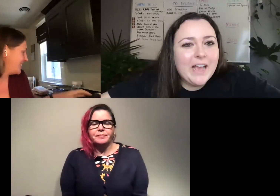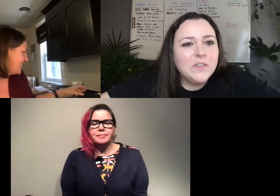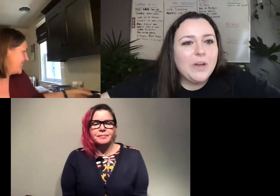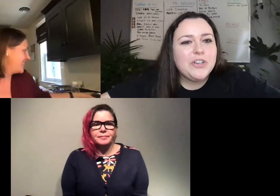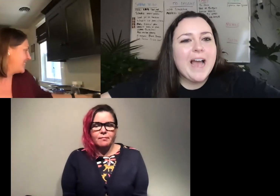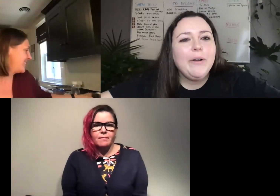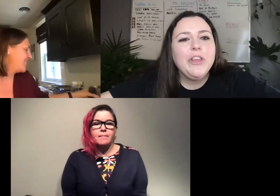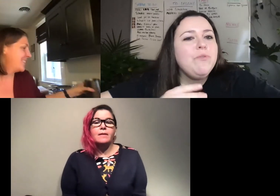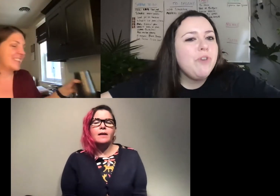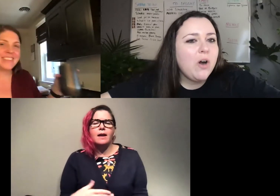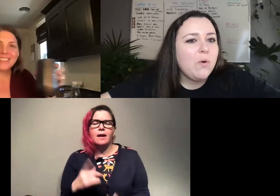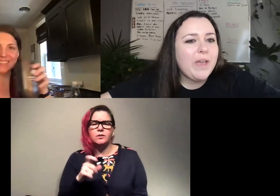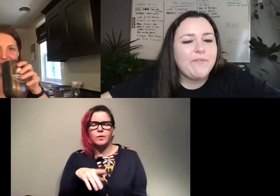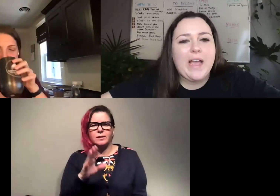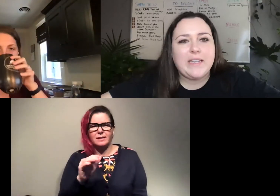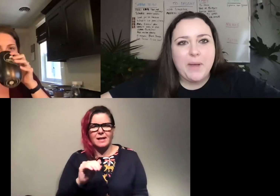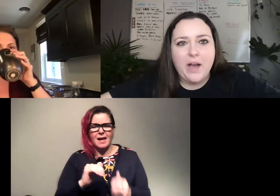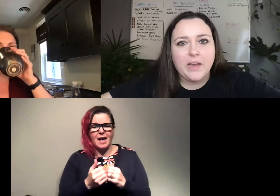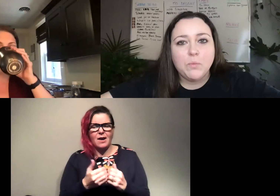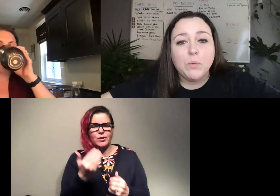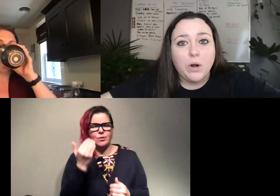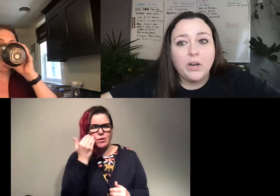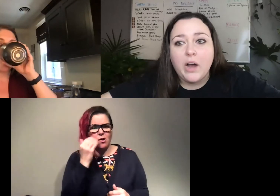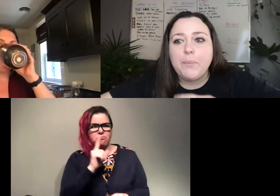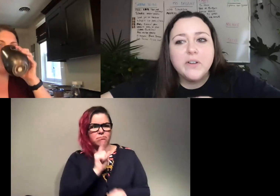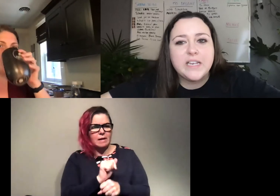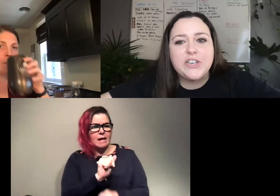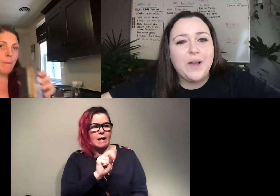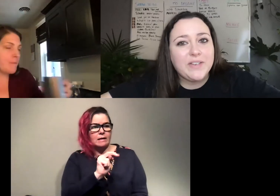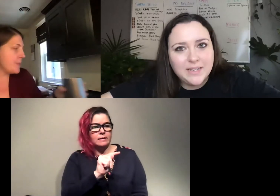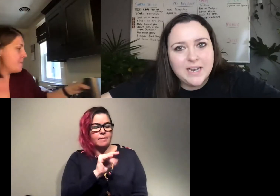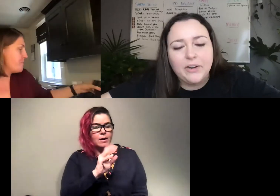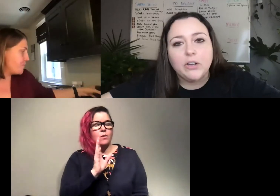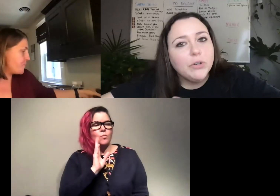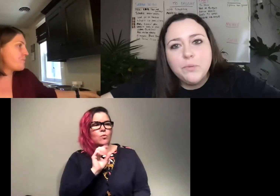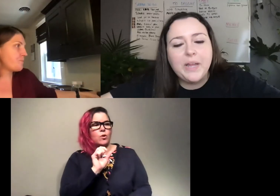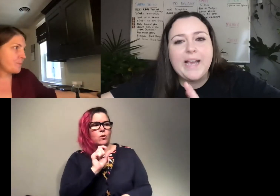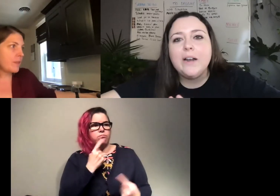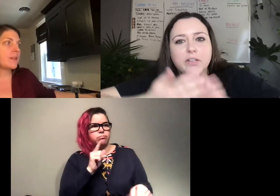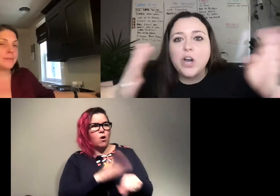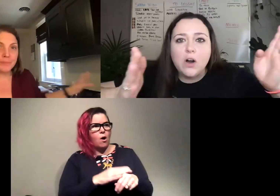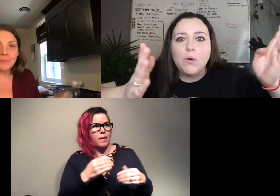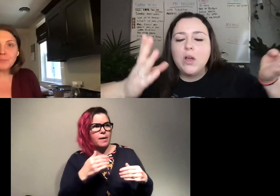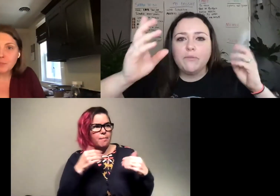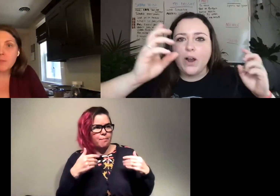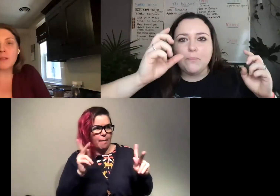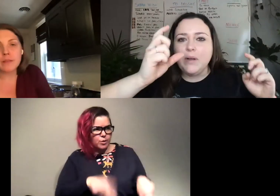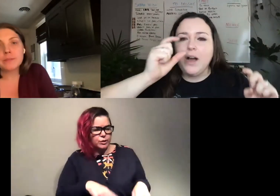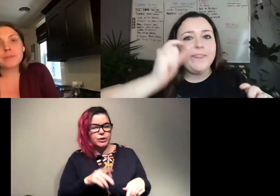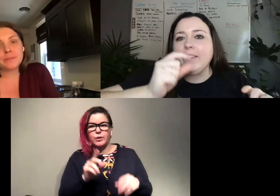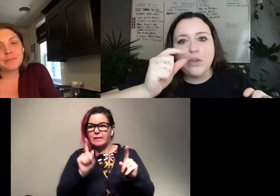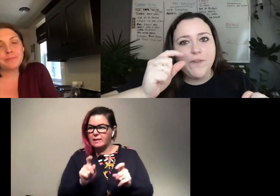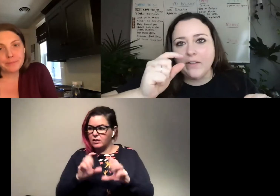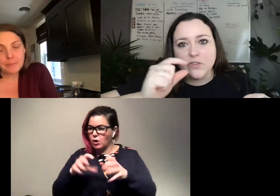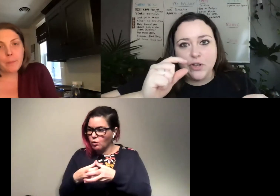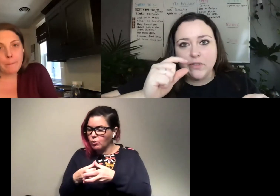the next question is, how do you know if the antibiotic will work on a person? Do you have to test it out on a group? Like, how does it go from a